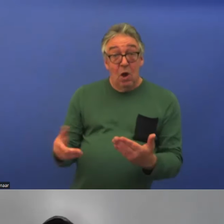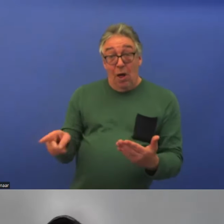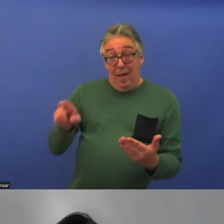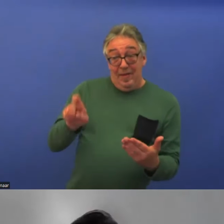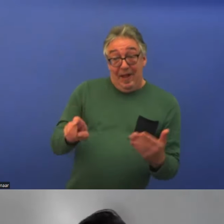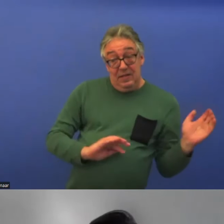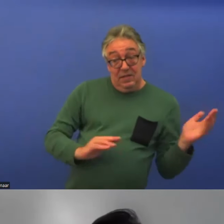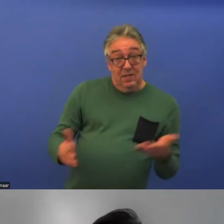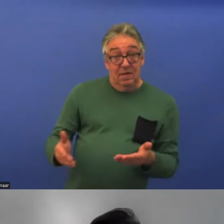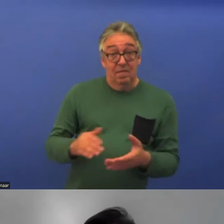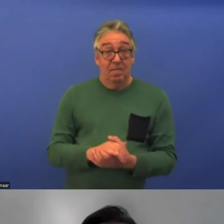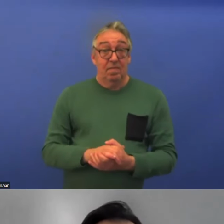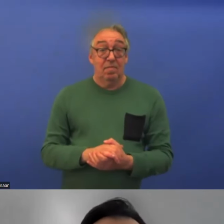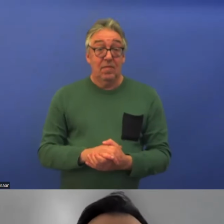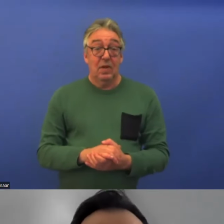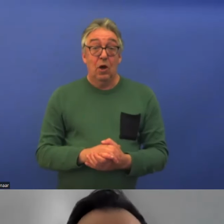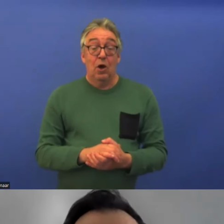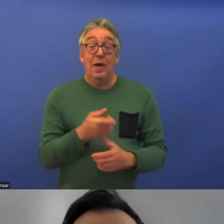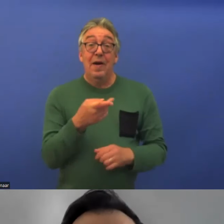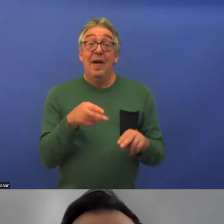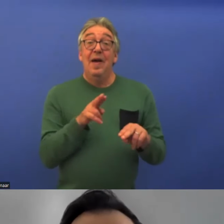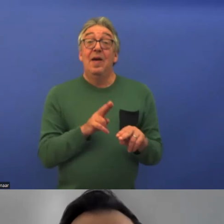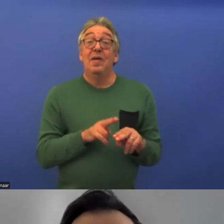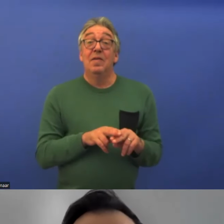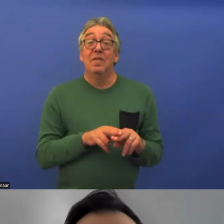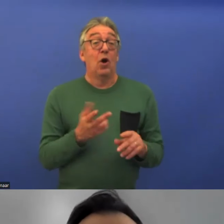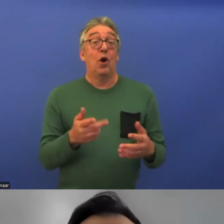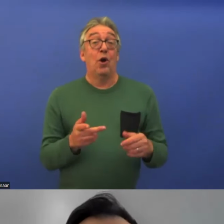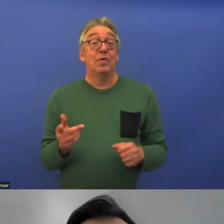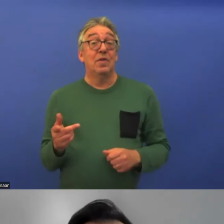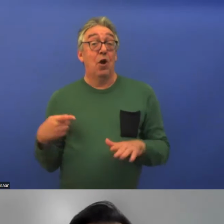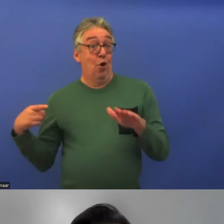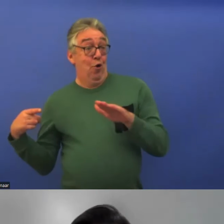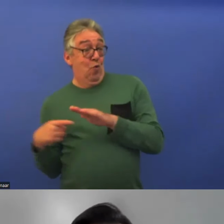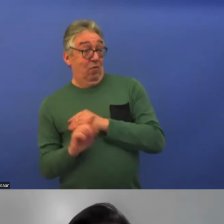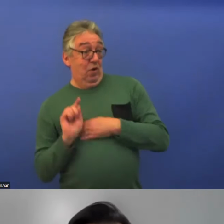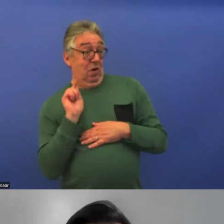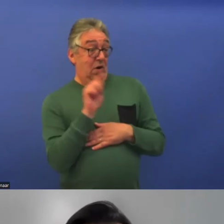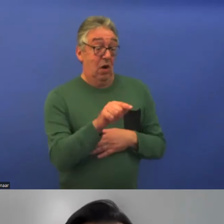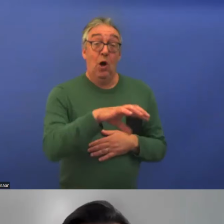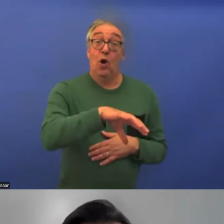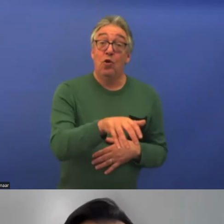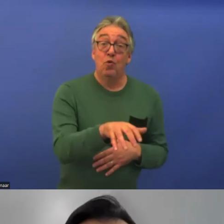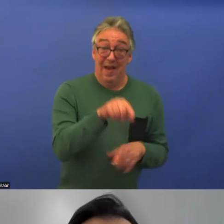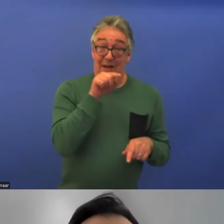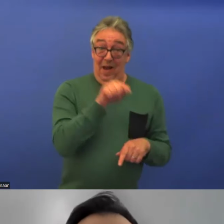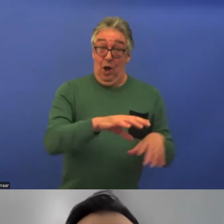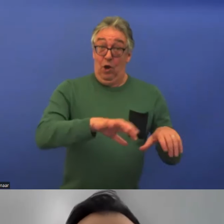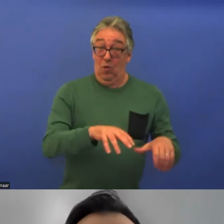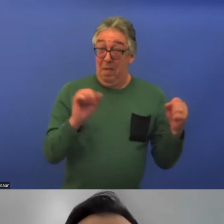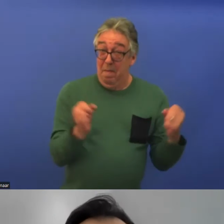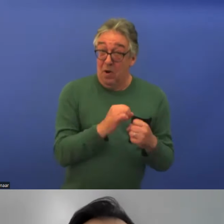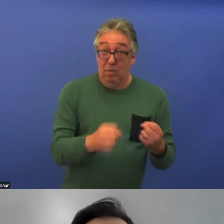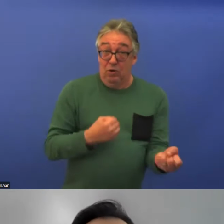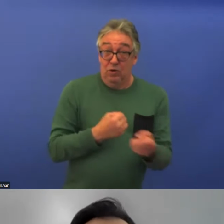own nationals or including refugee and displaced persons. I noticed that the question is,